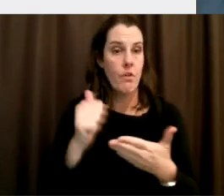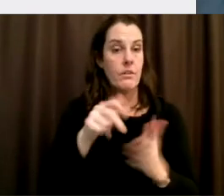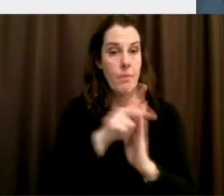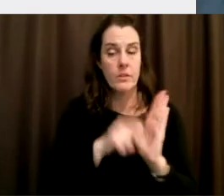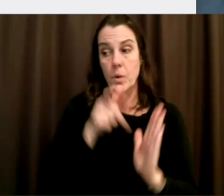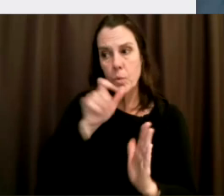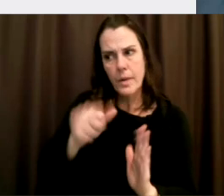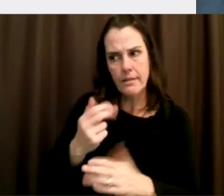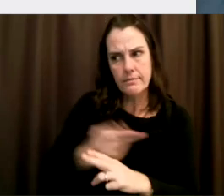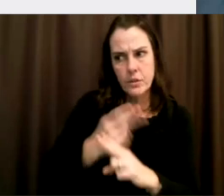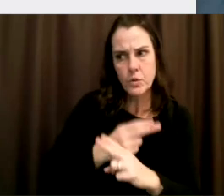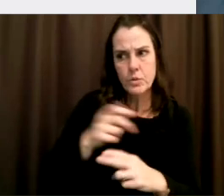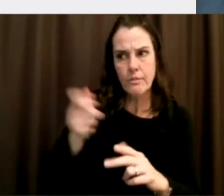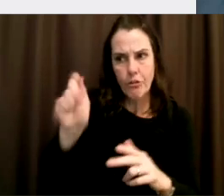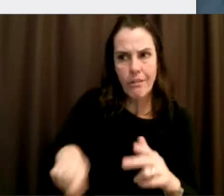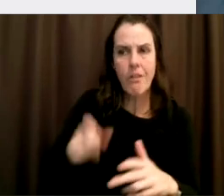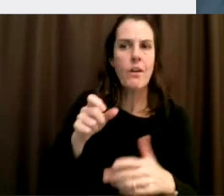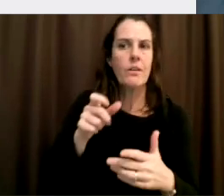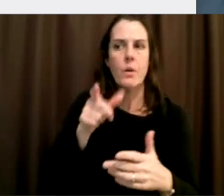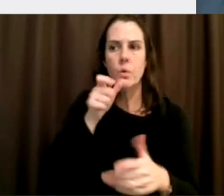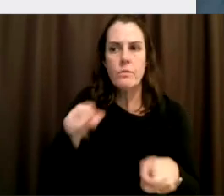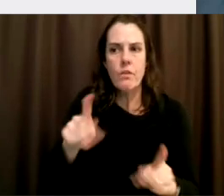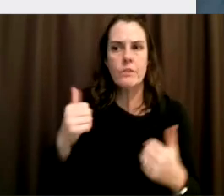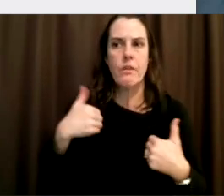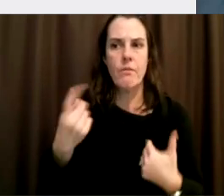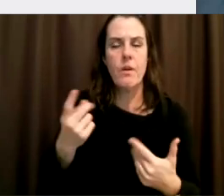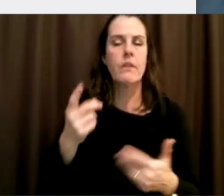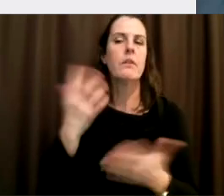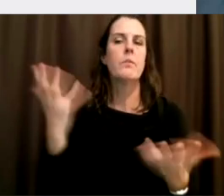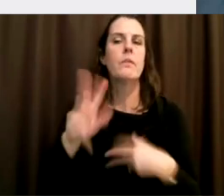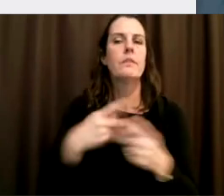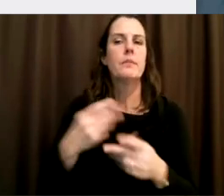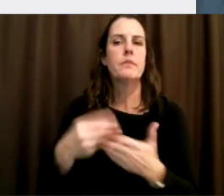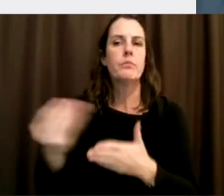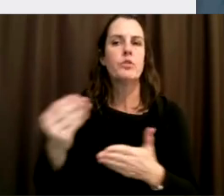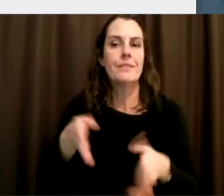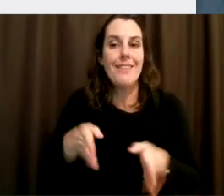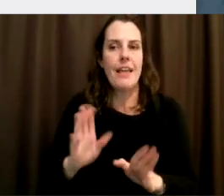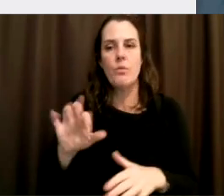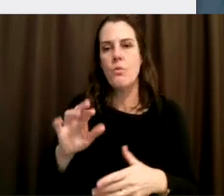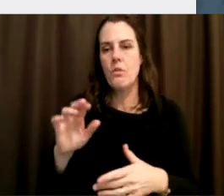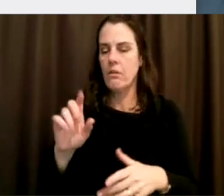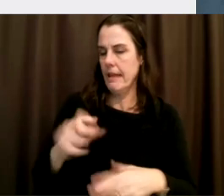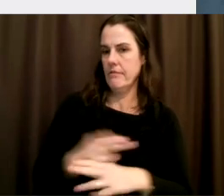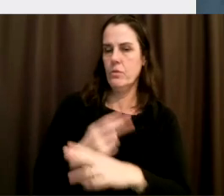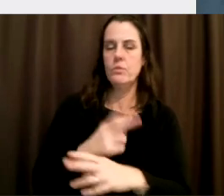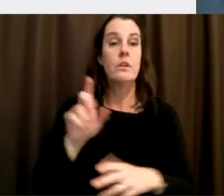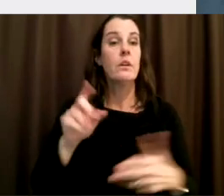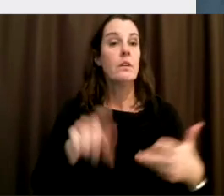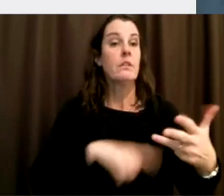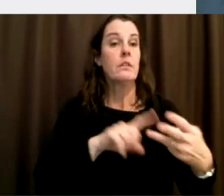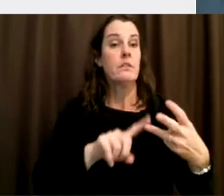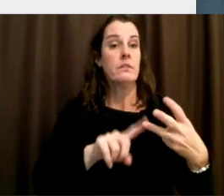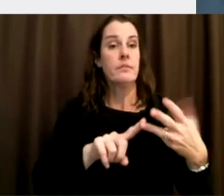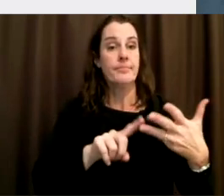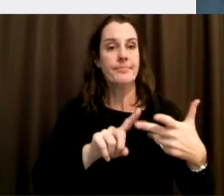right? Who's authorized to have one? What types of purchases are allowed or prohibited on the card? You should have an investment policy. So what do you